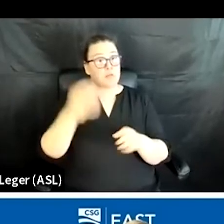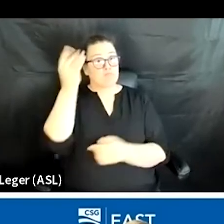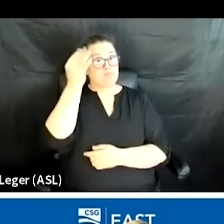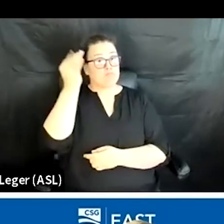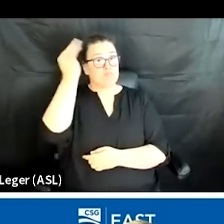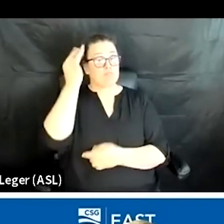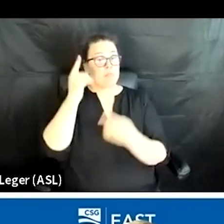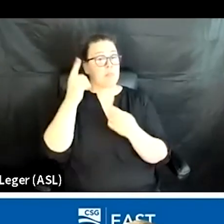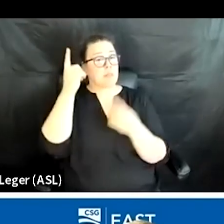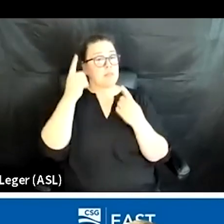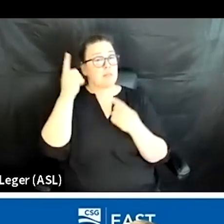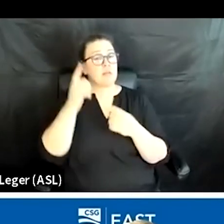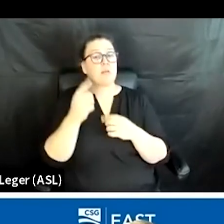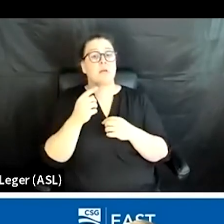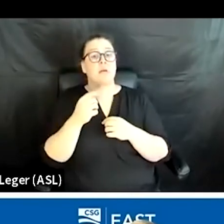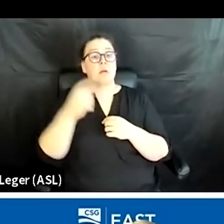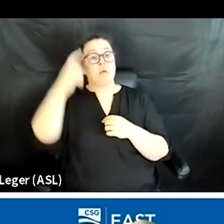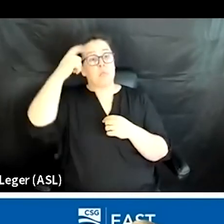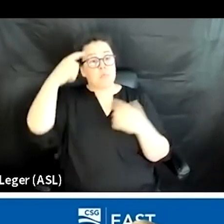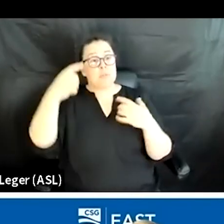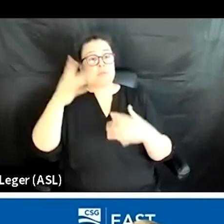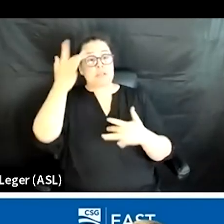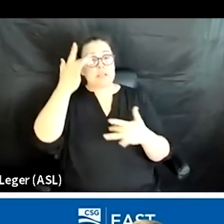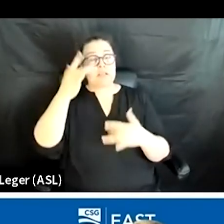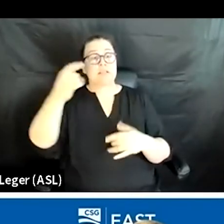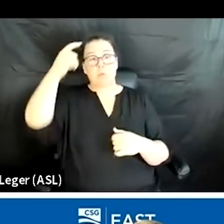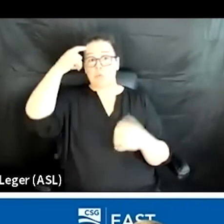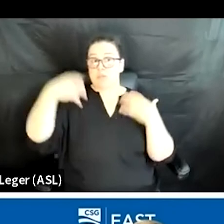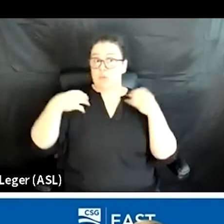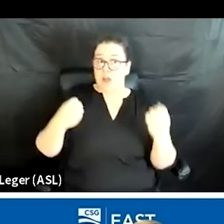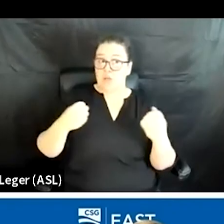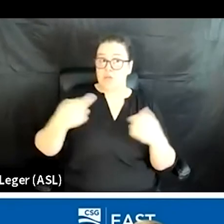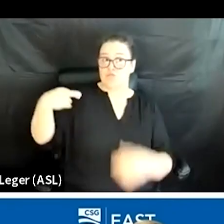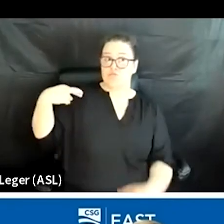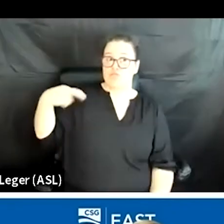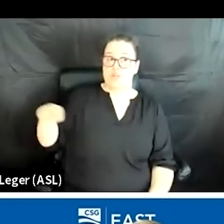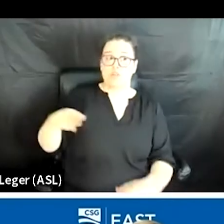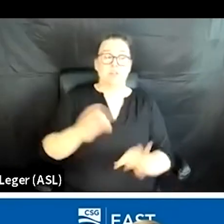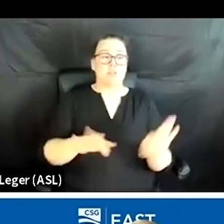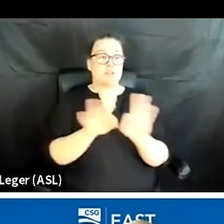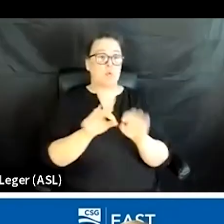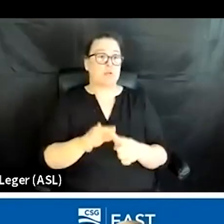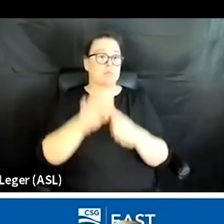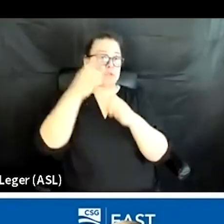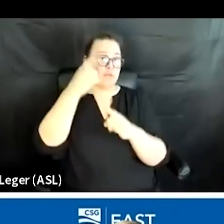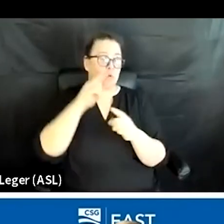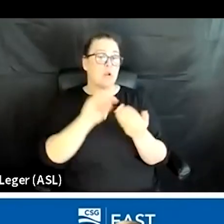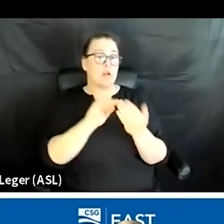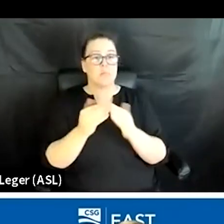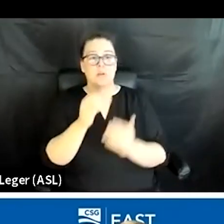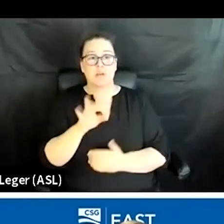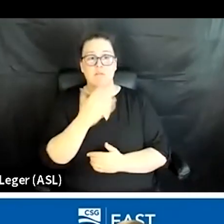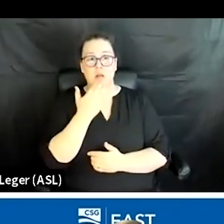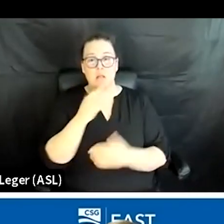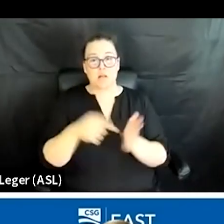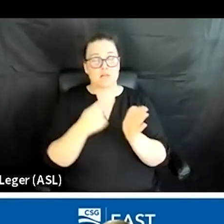mental illness and mental health, religion is also very important, especially to communities of color. And sometimes therapists